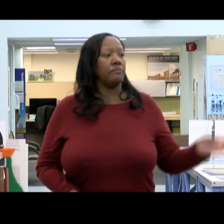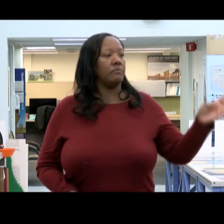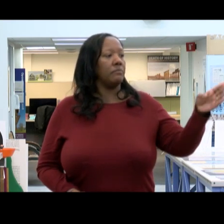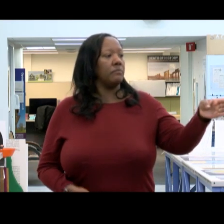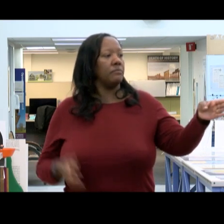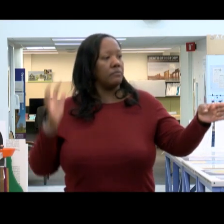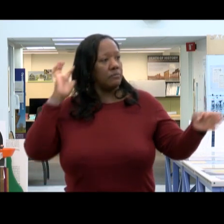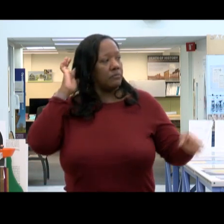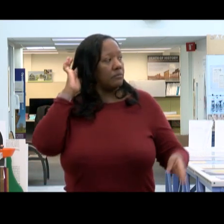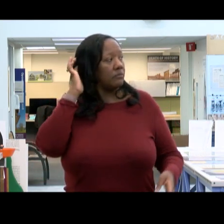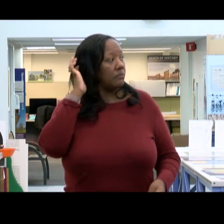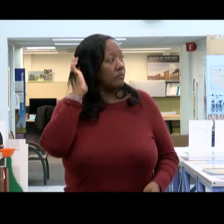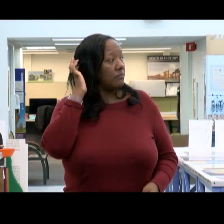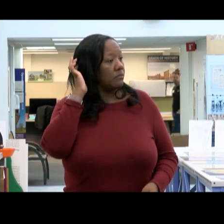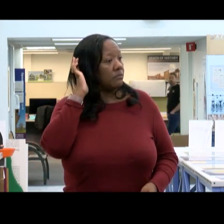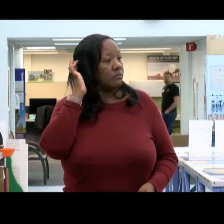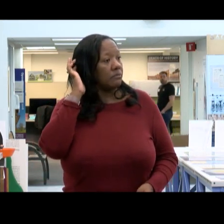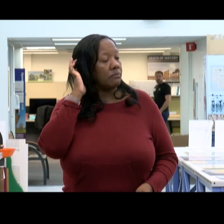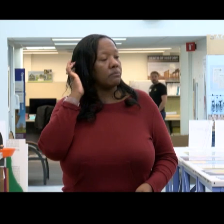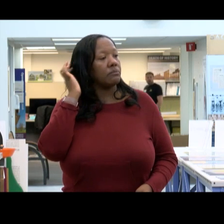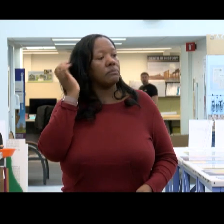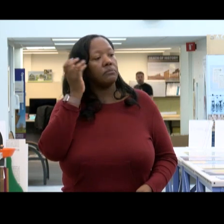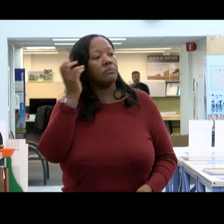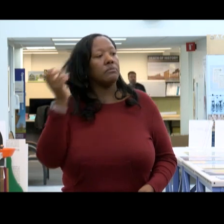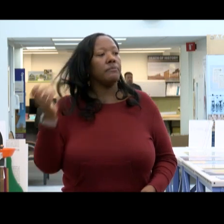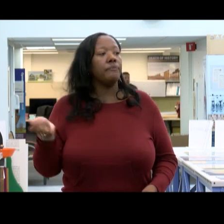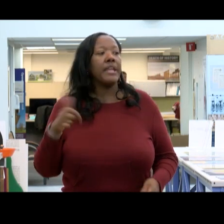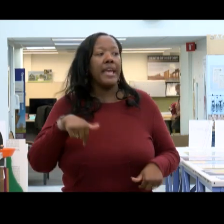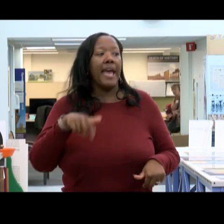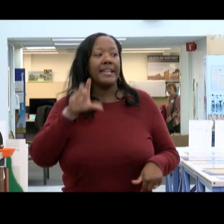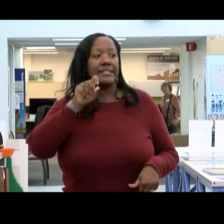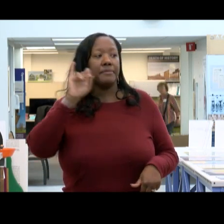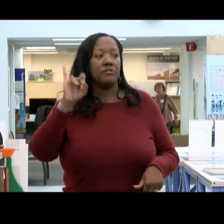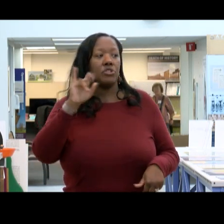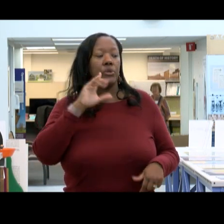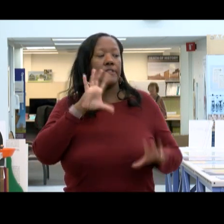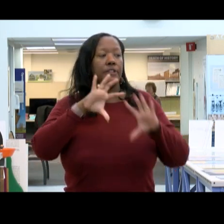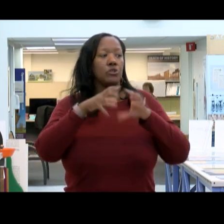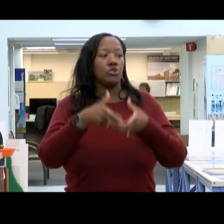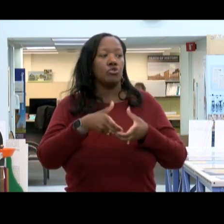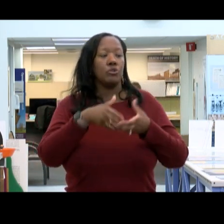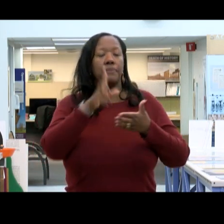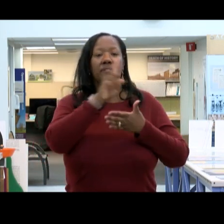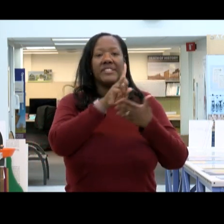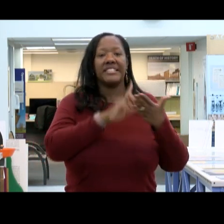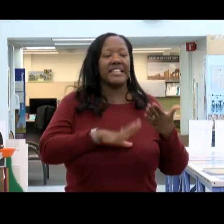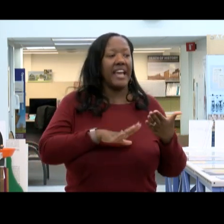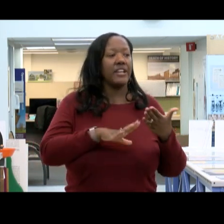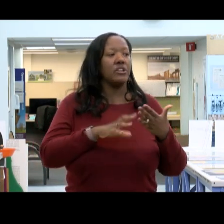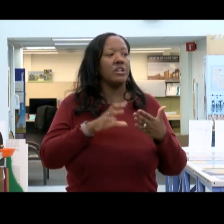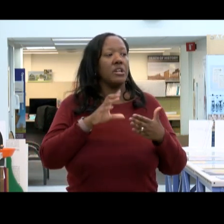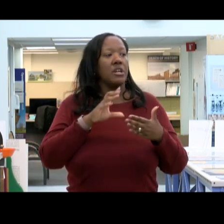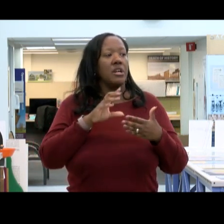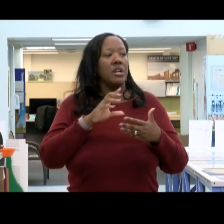say that at Smithsonian, there's a group of designers interested in sustainability that's called